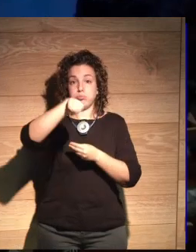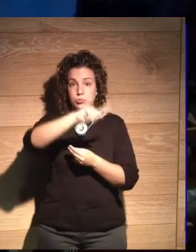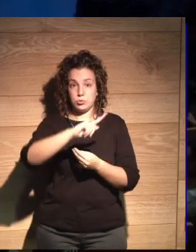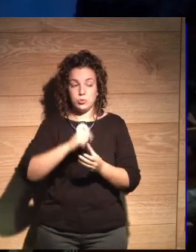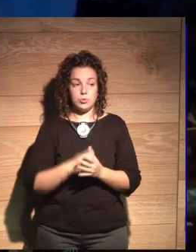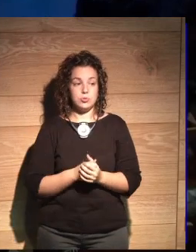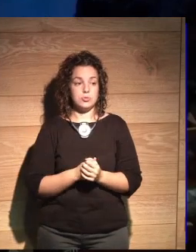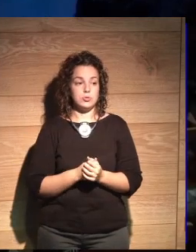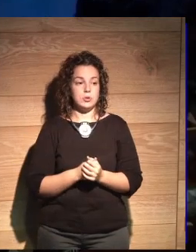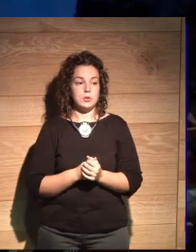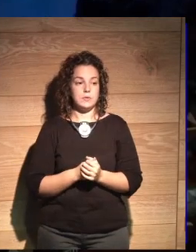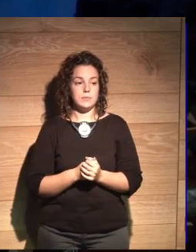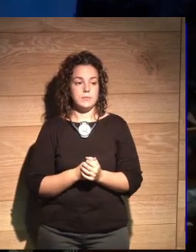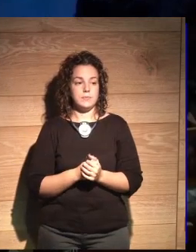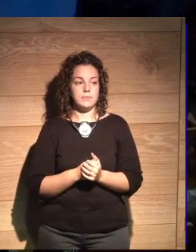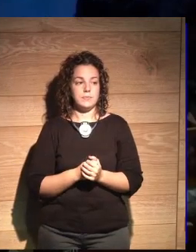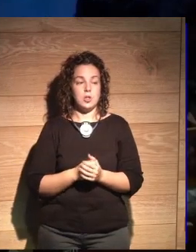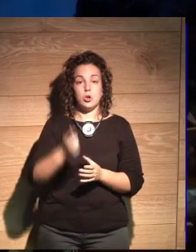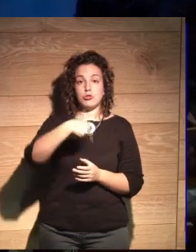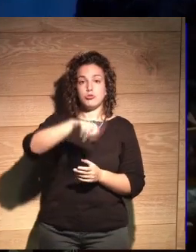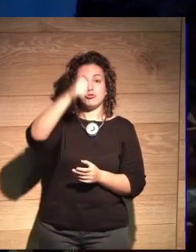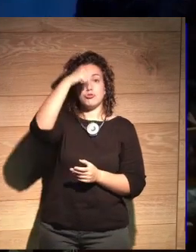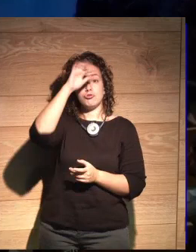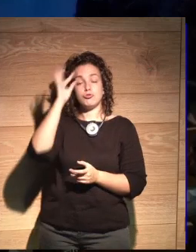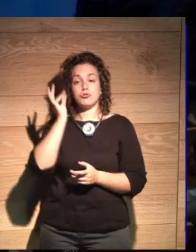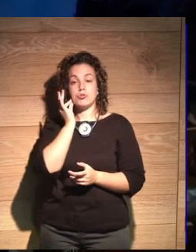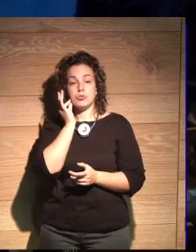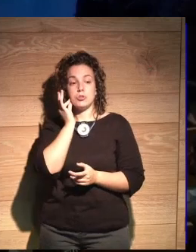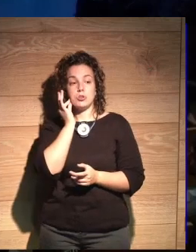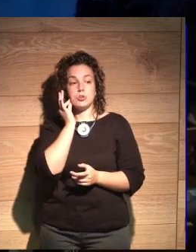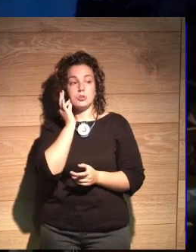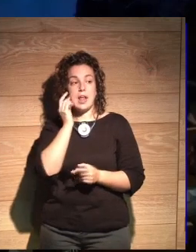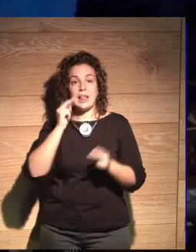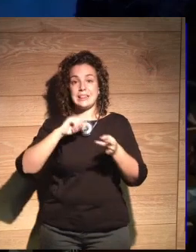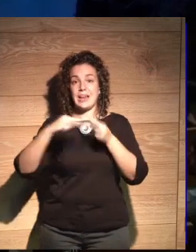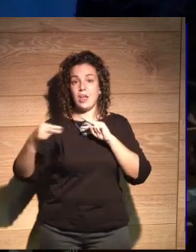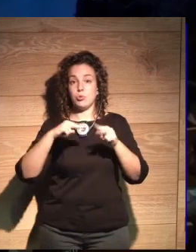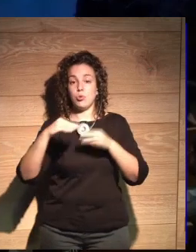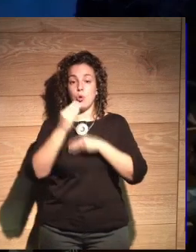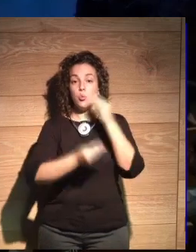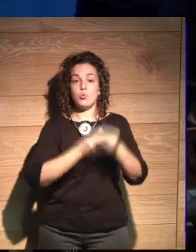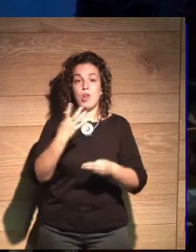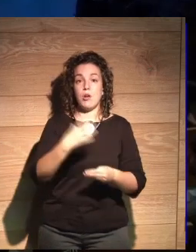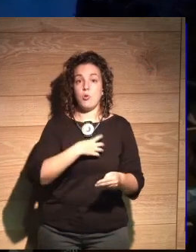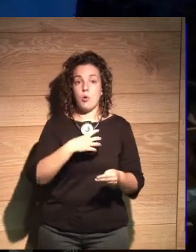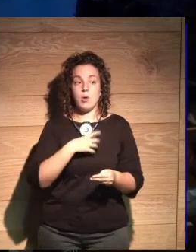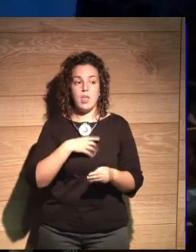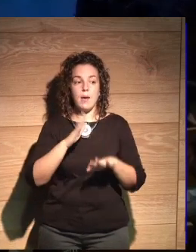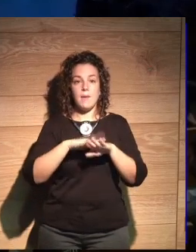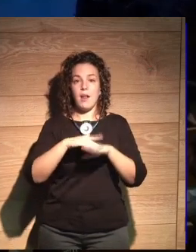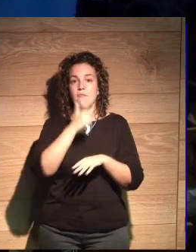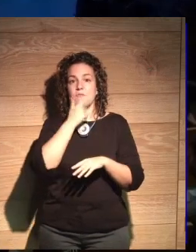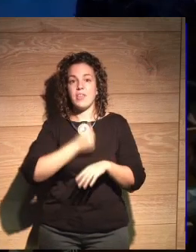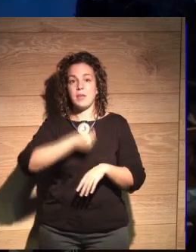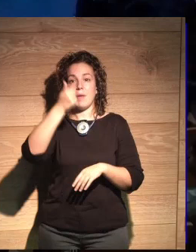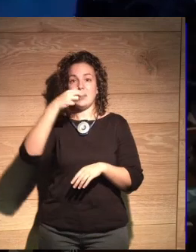of you, with all of us. he cannot use the headset,